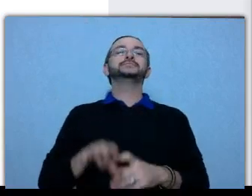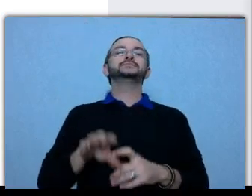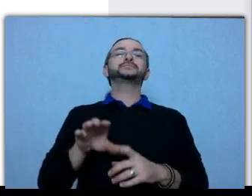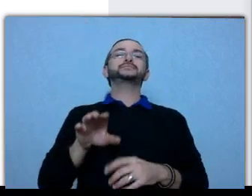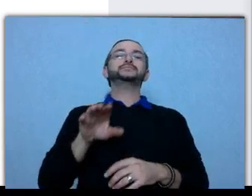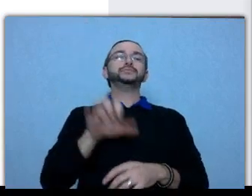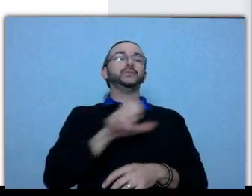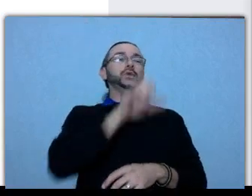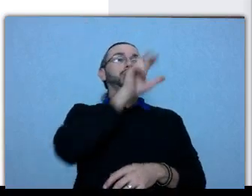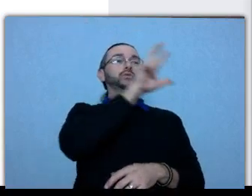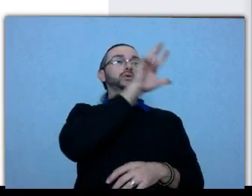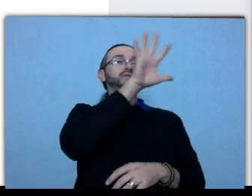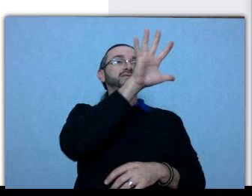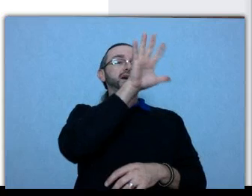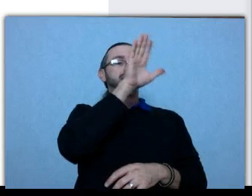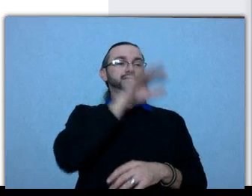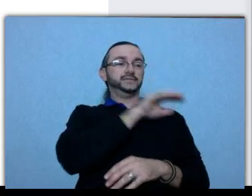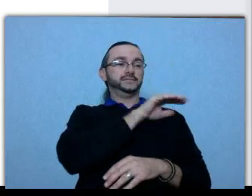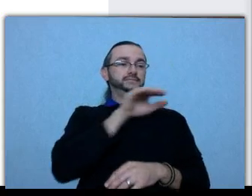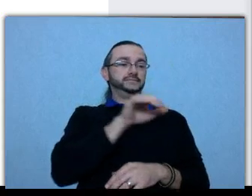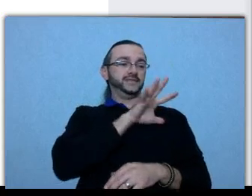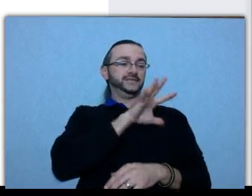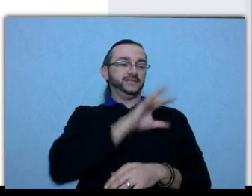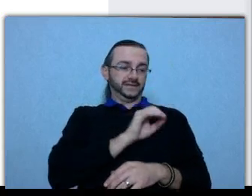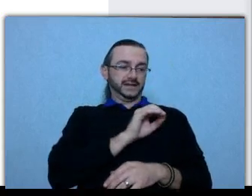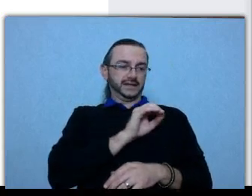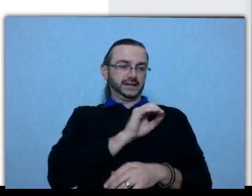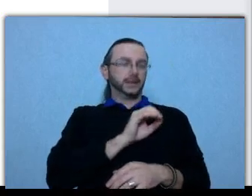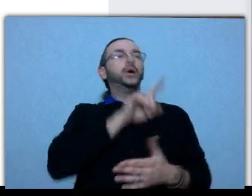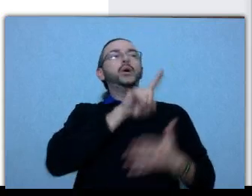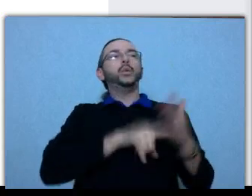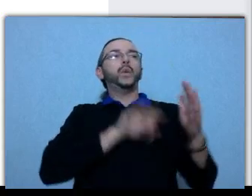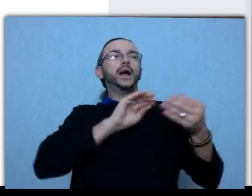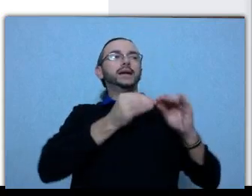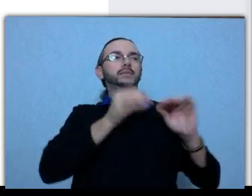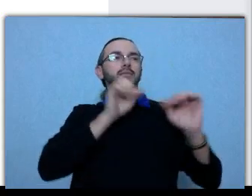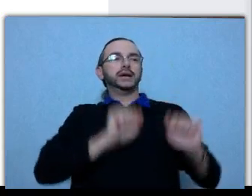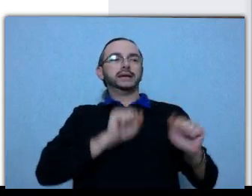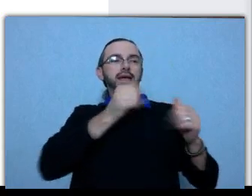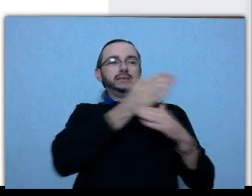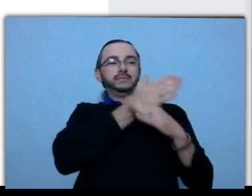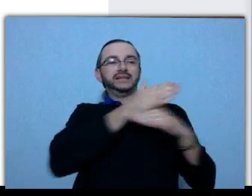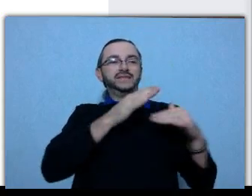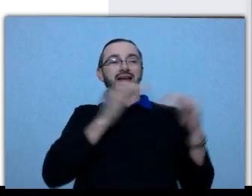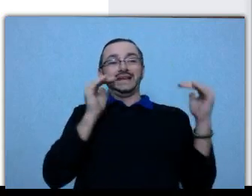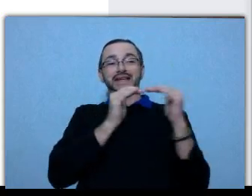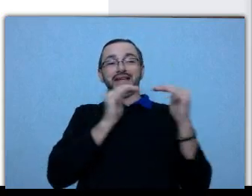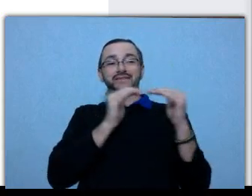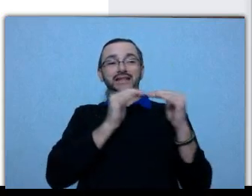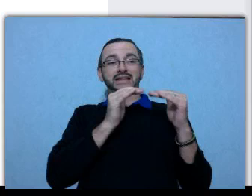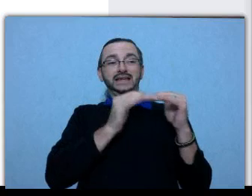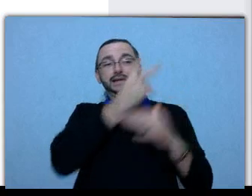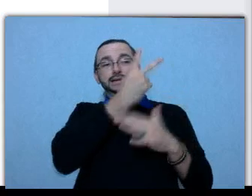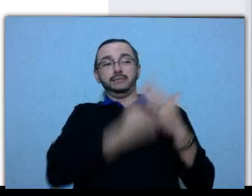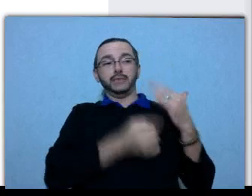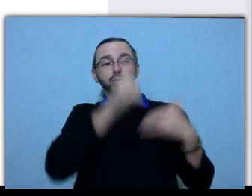50, and I want to start thinking in my head, what number can go into both of those things? And I'm going to give you a little bit of a clue